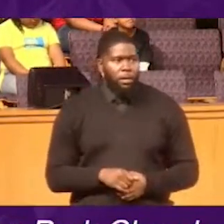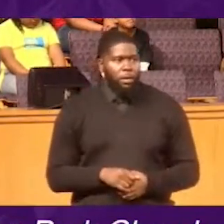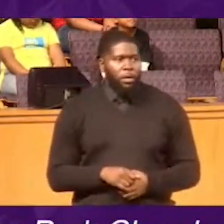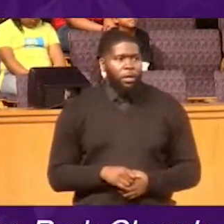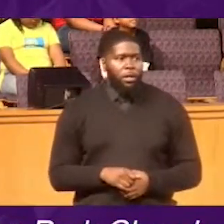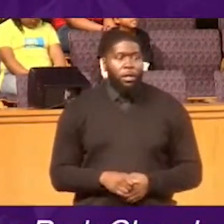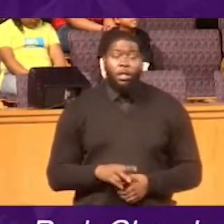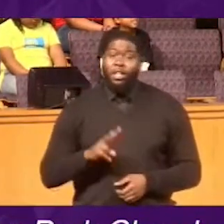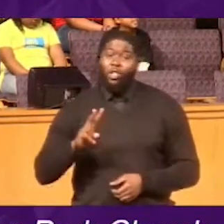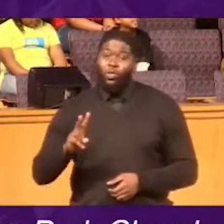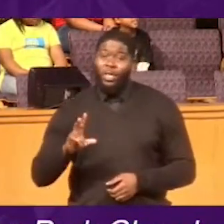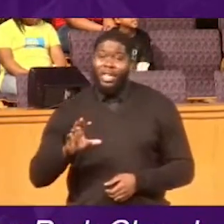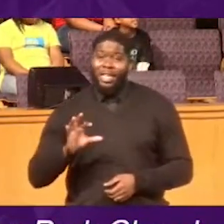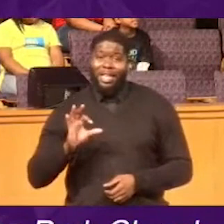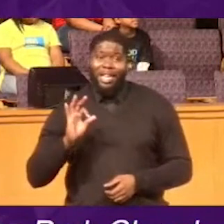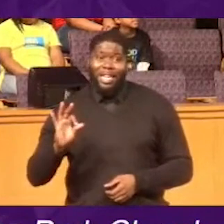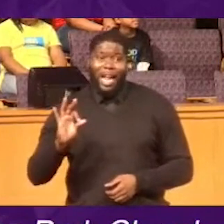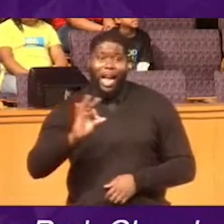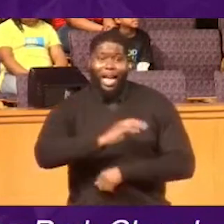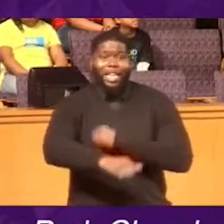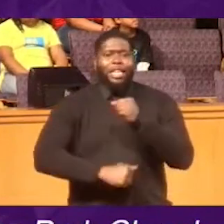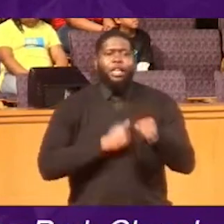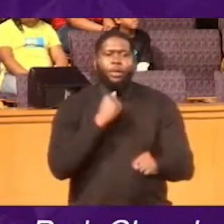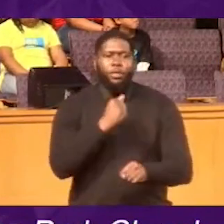It's been 29 years.